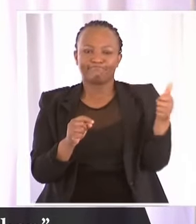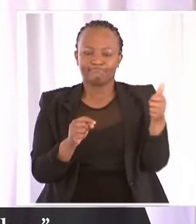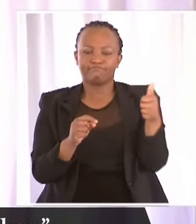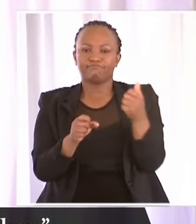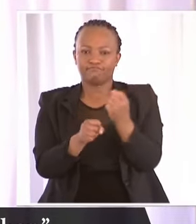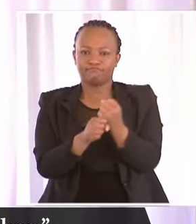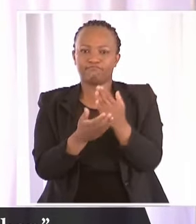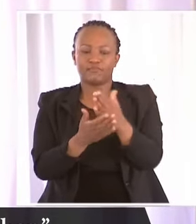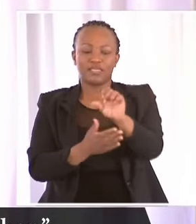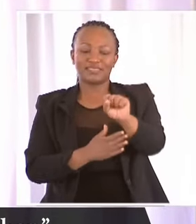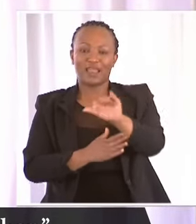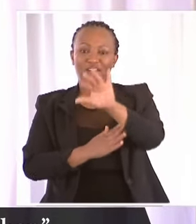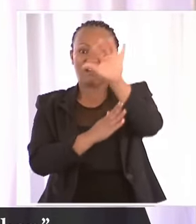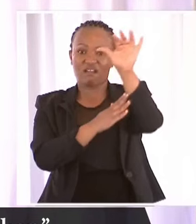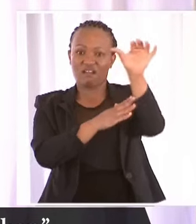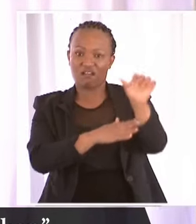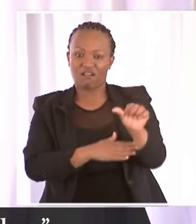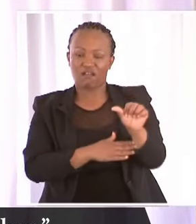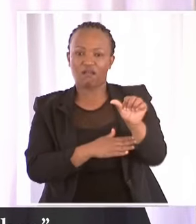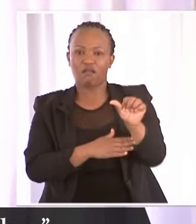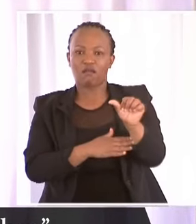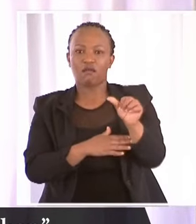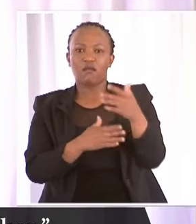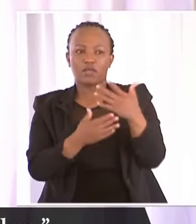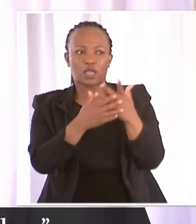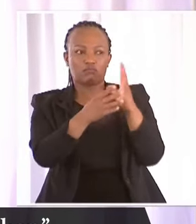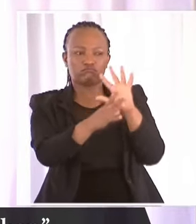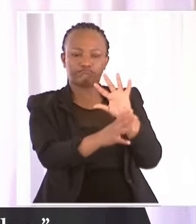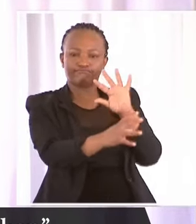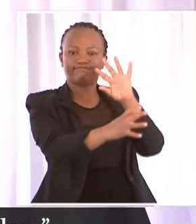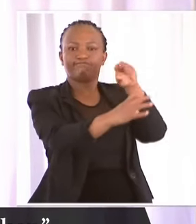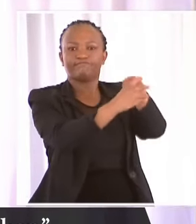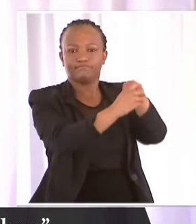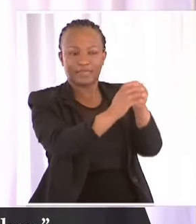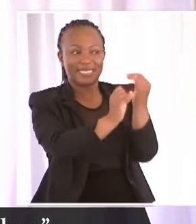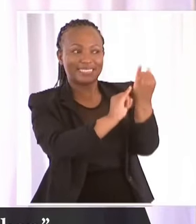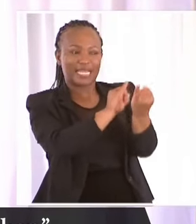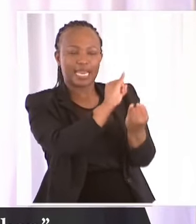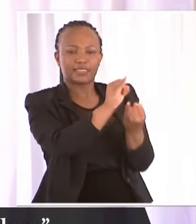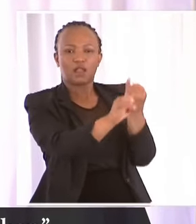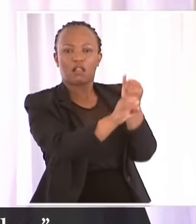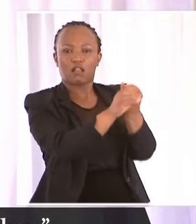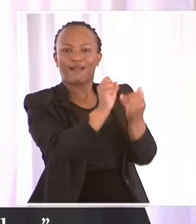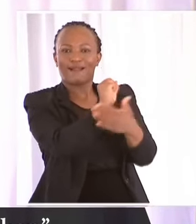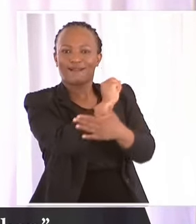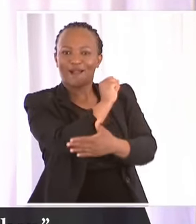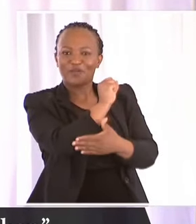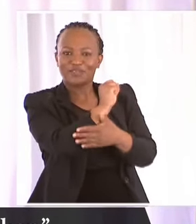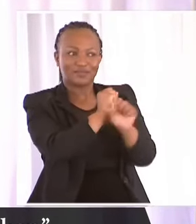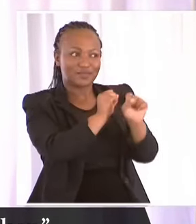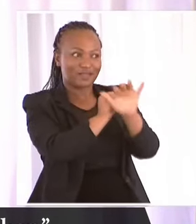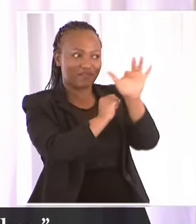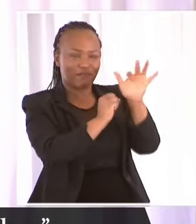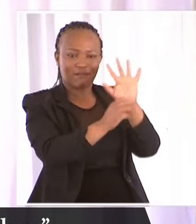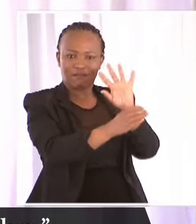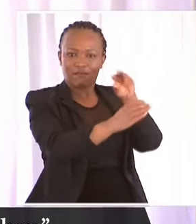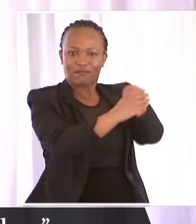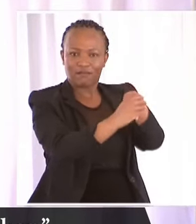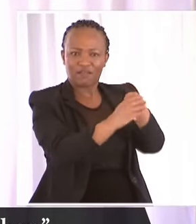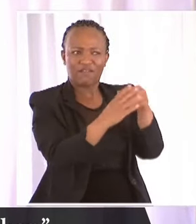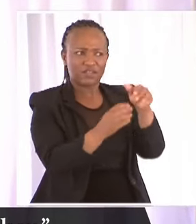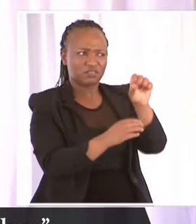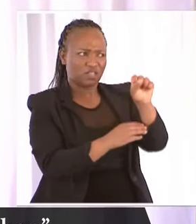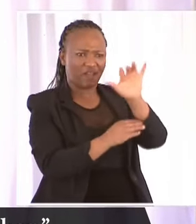South Africa's return to the international fold and positioned South Africa as